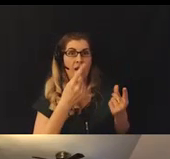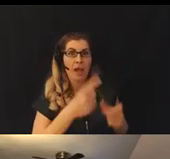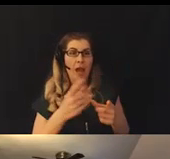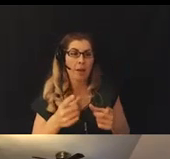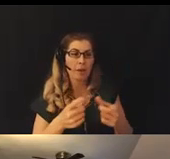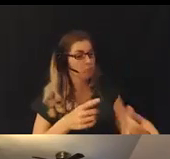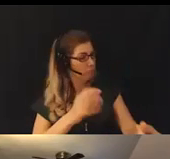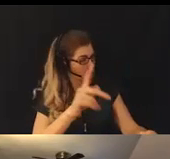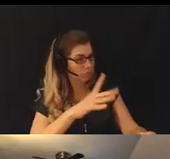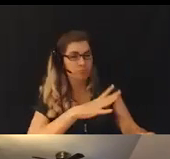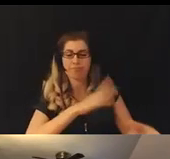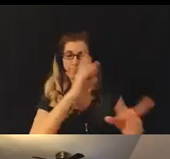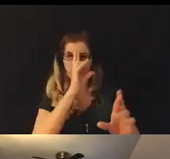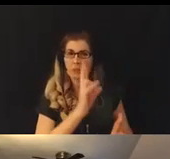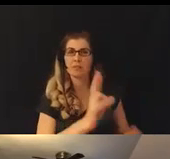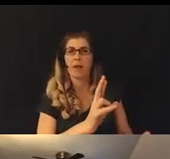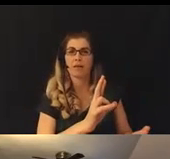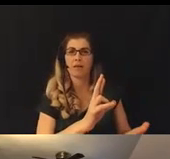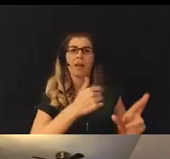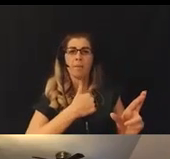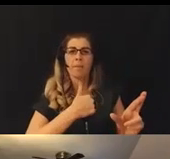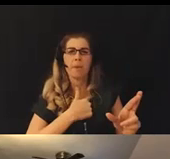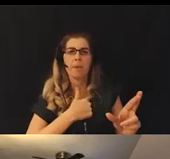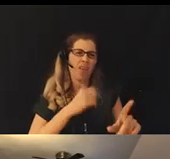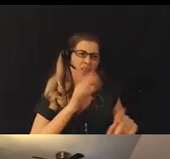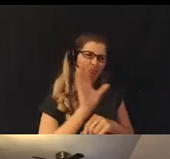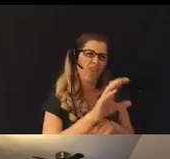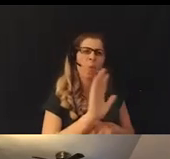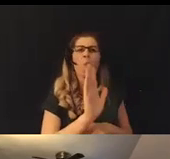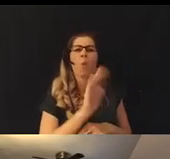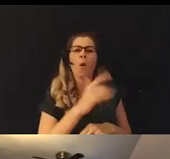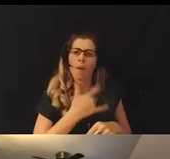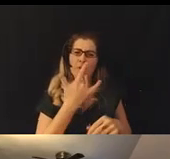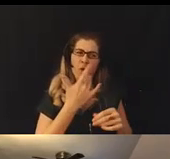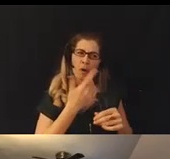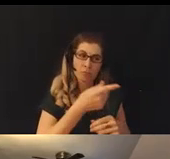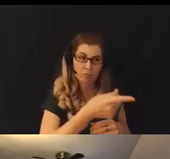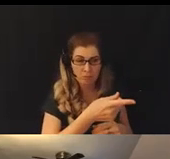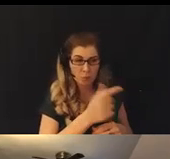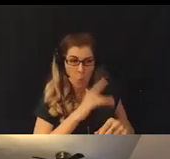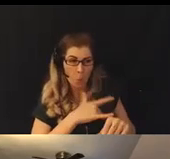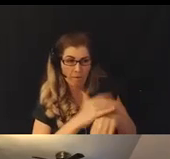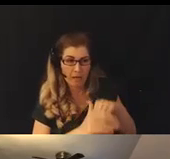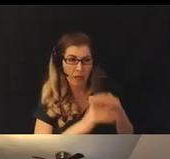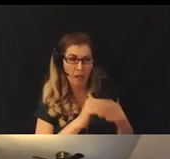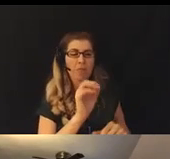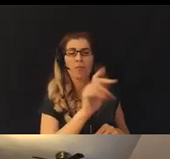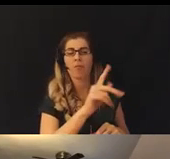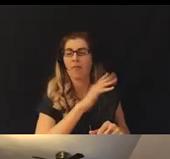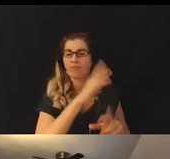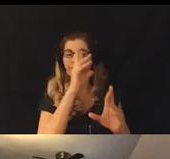right? Because my job isn't to come in and project, but to work with students where they are, right? So there are some times where kids are